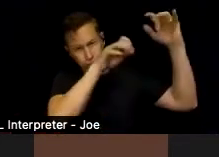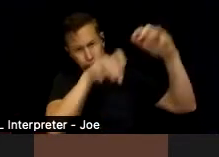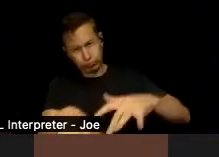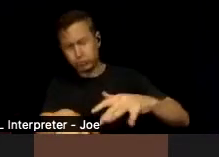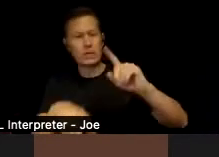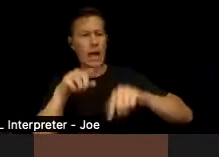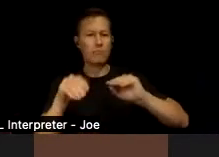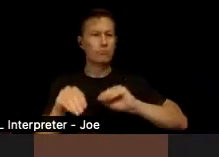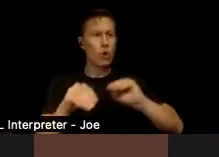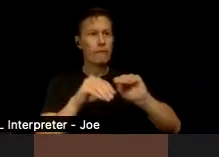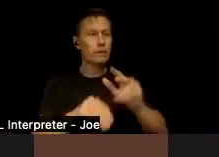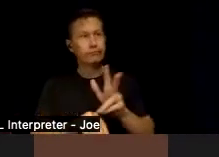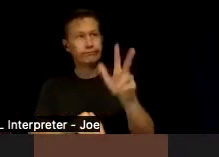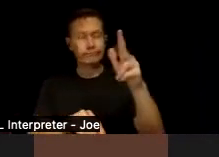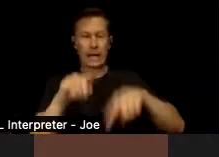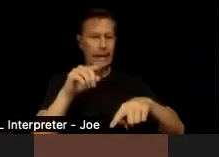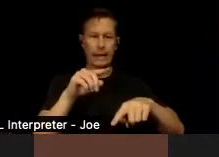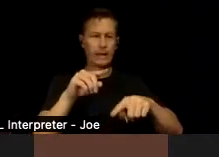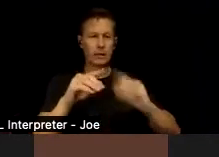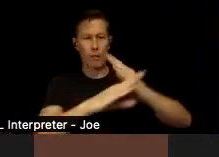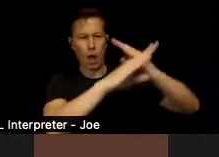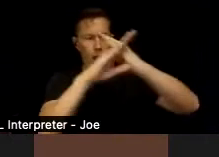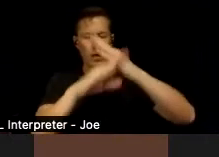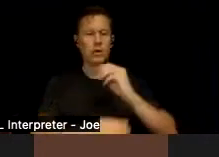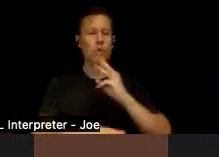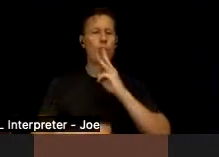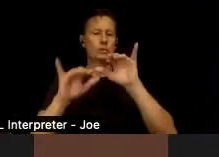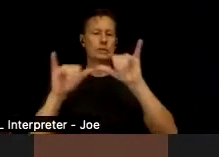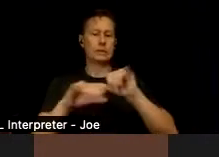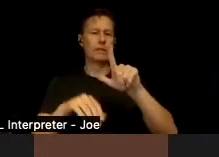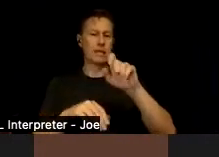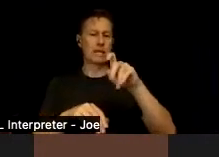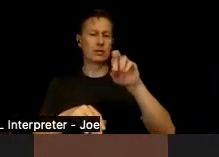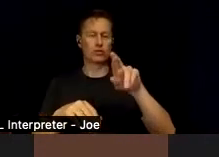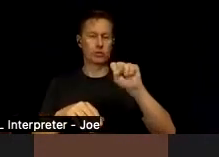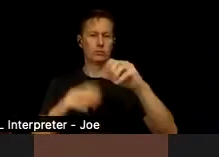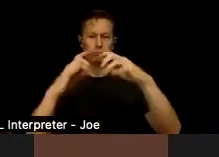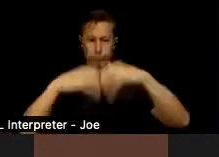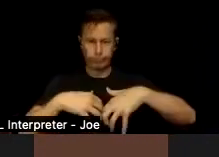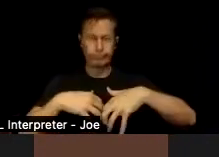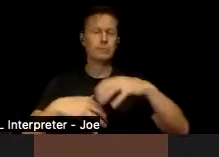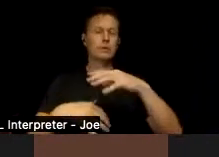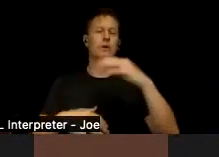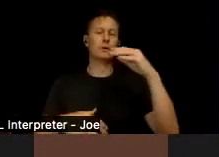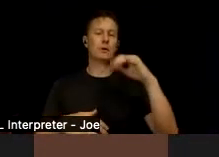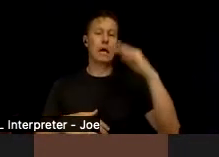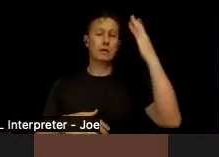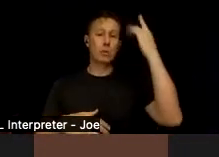and down. The water systems, especially in Landers, and I'll talk to that a little bit, and that's why I